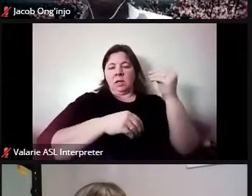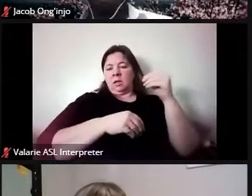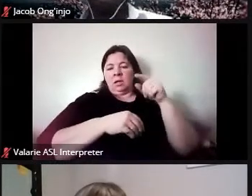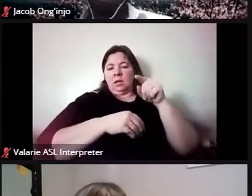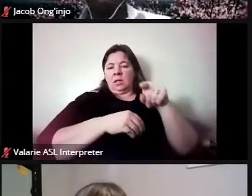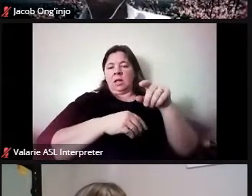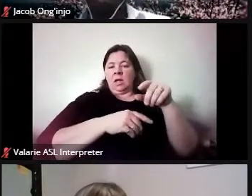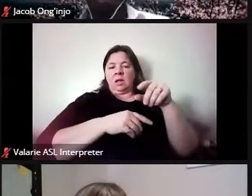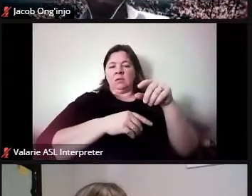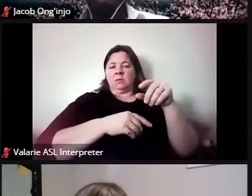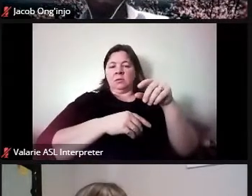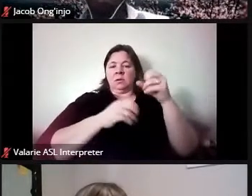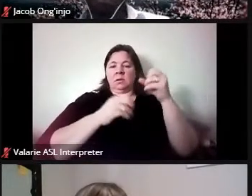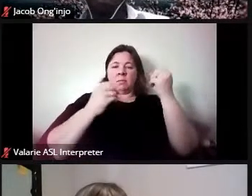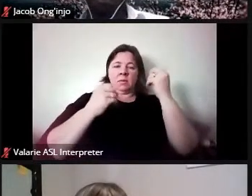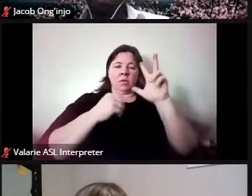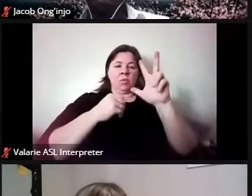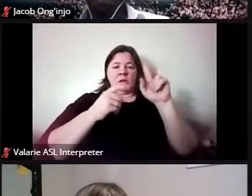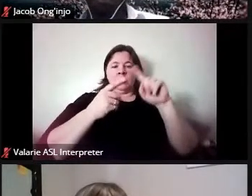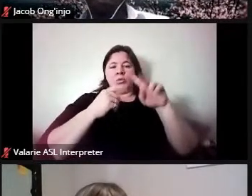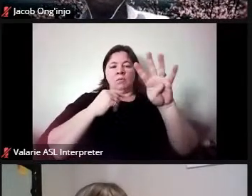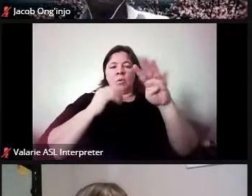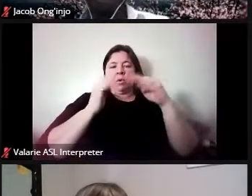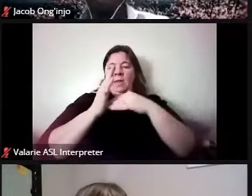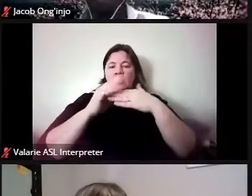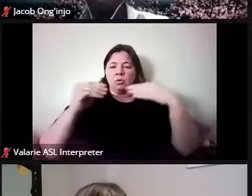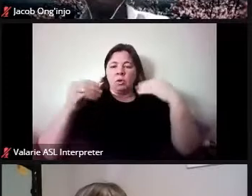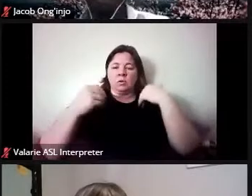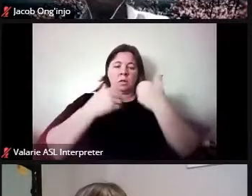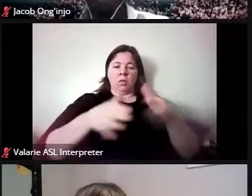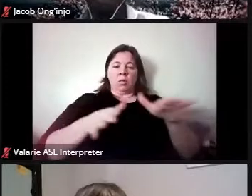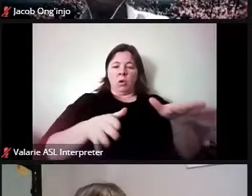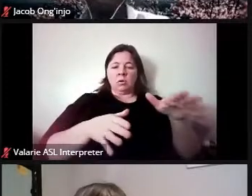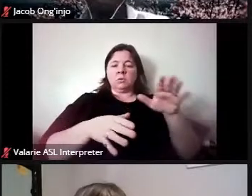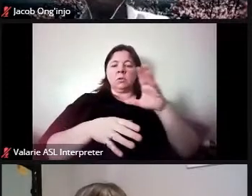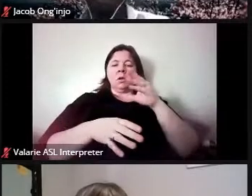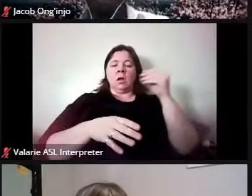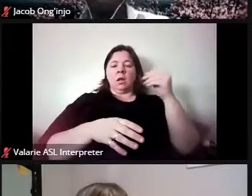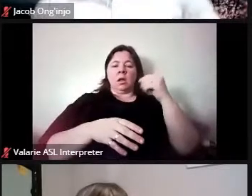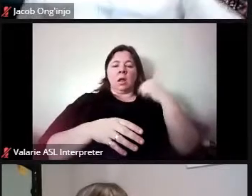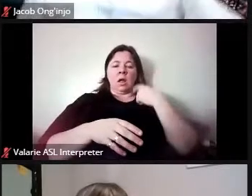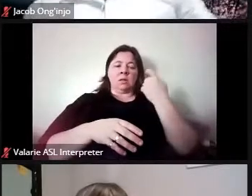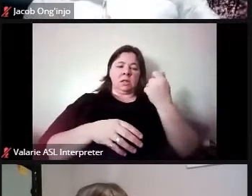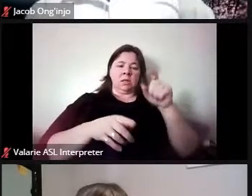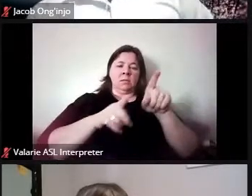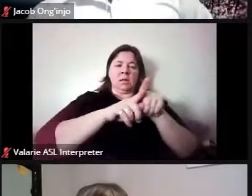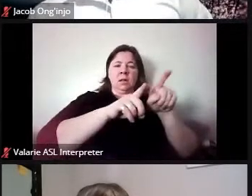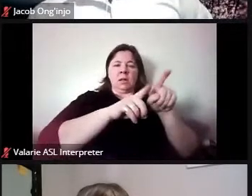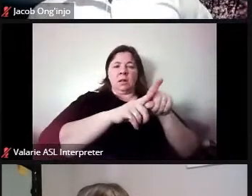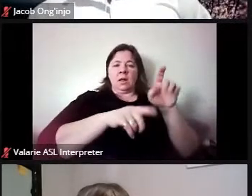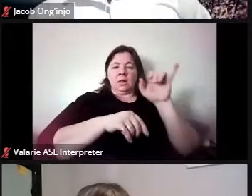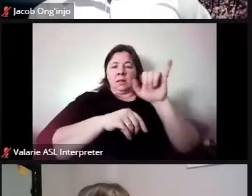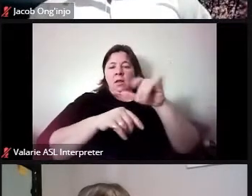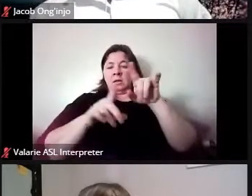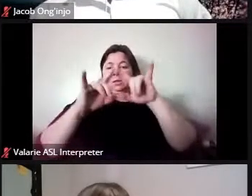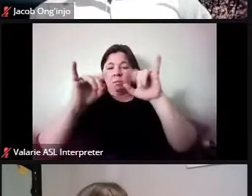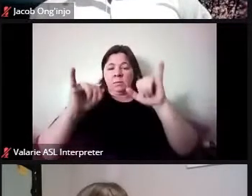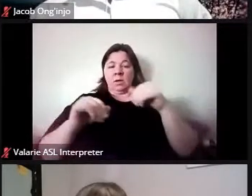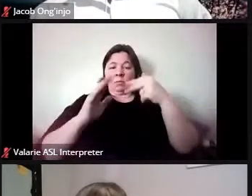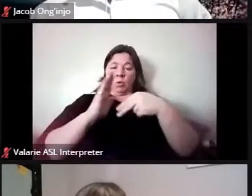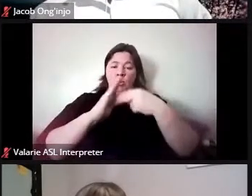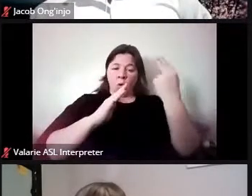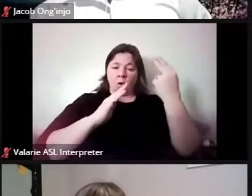just robbed off all those money, $3,000-4,000. And I was a little bit like, but at the same time, the